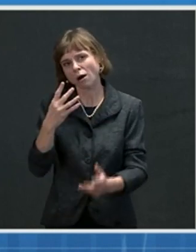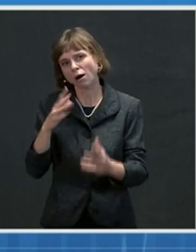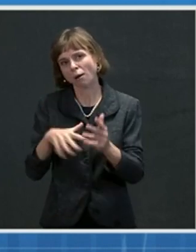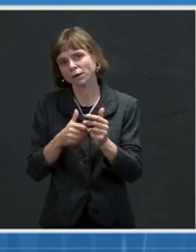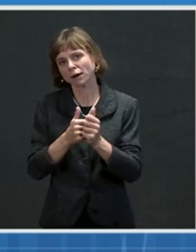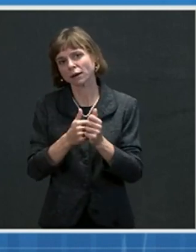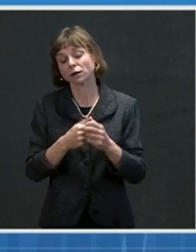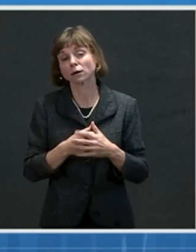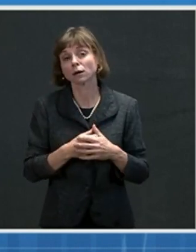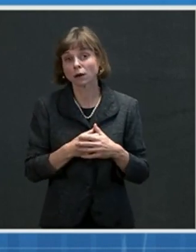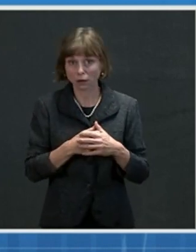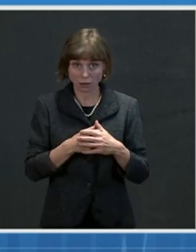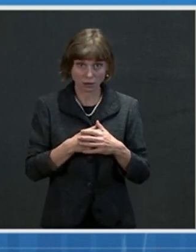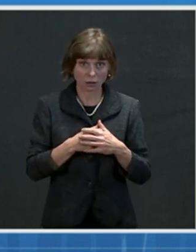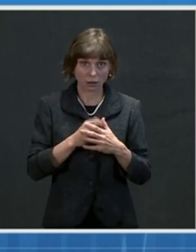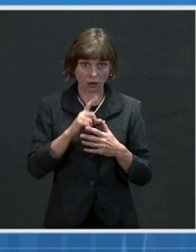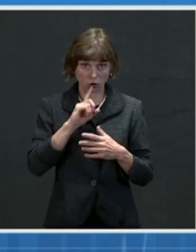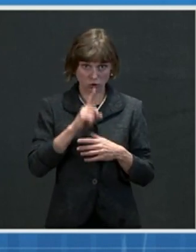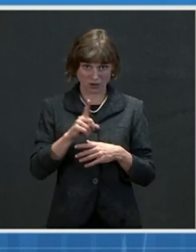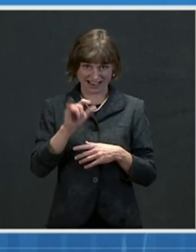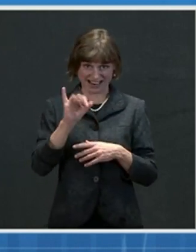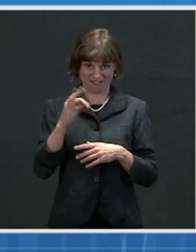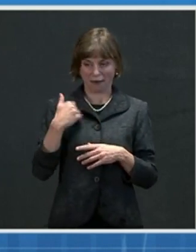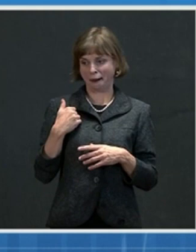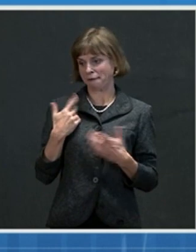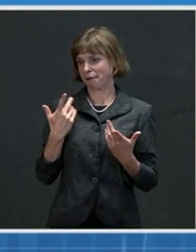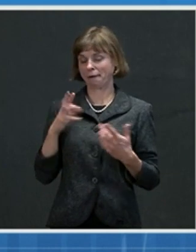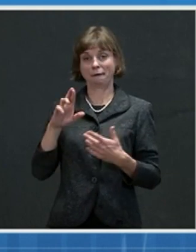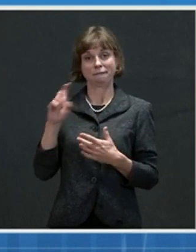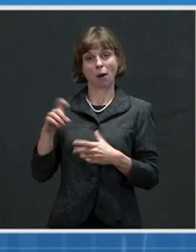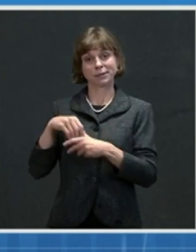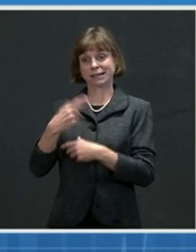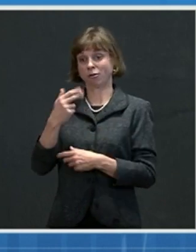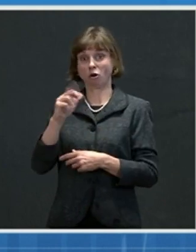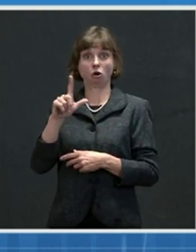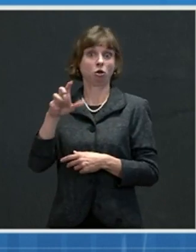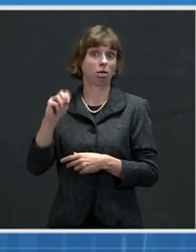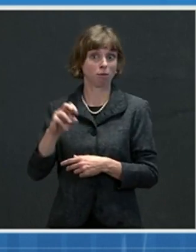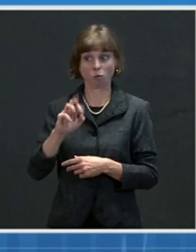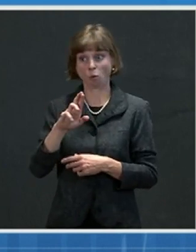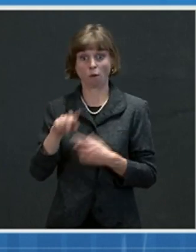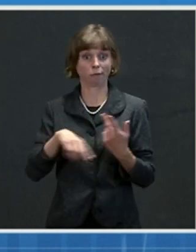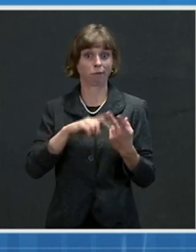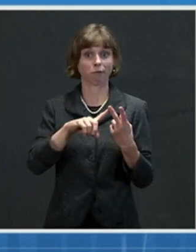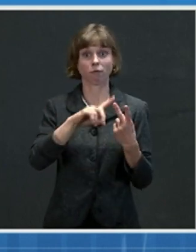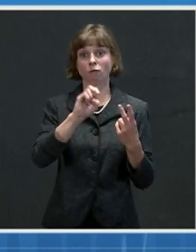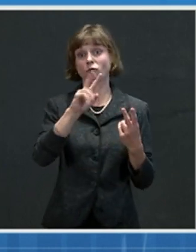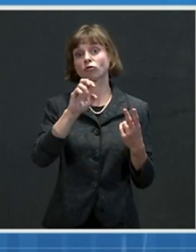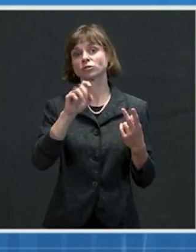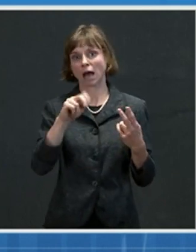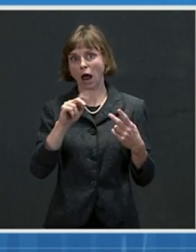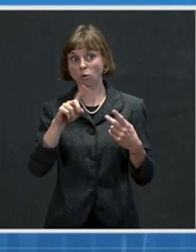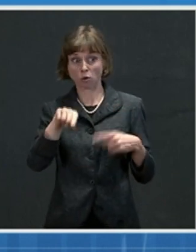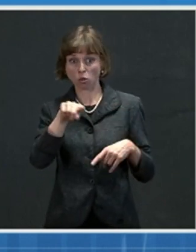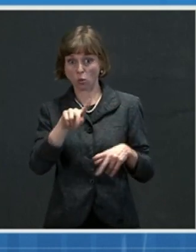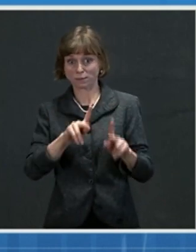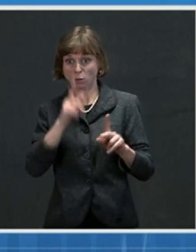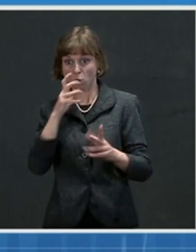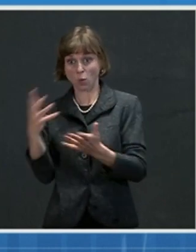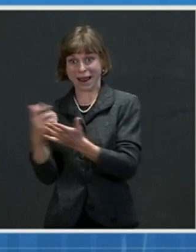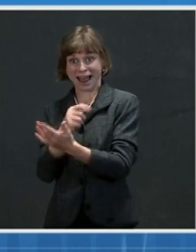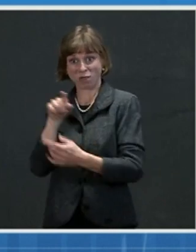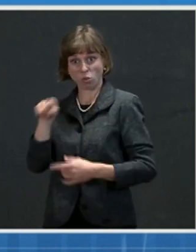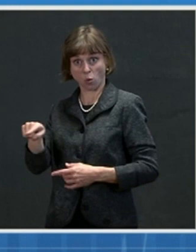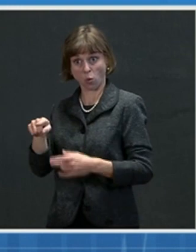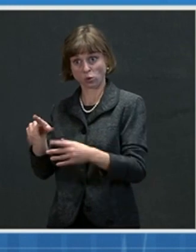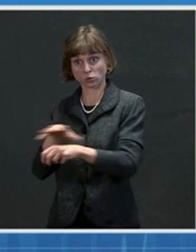if there is a pharmacy in Harlem or Overtown, that the people who wind up getting those slots aren't sliding over